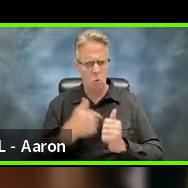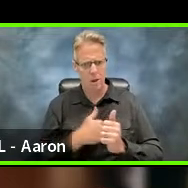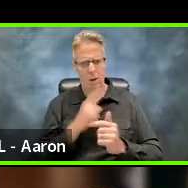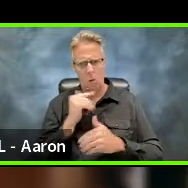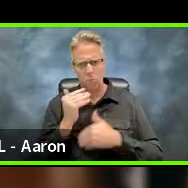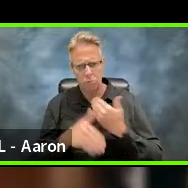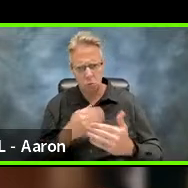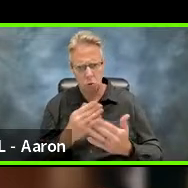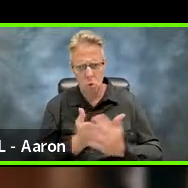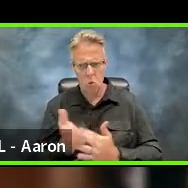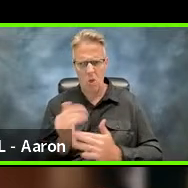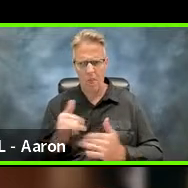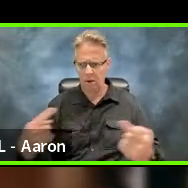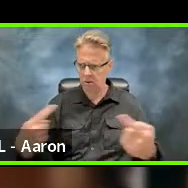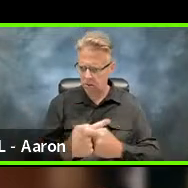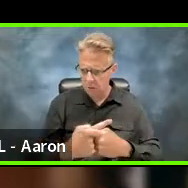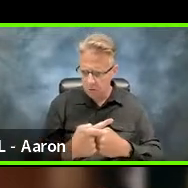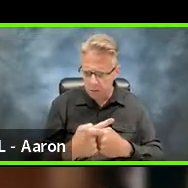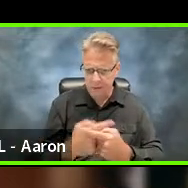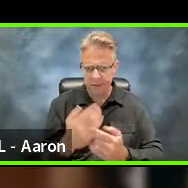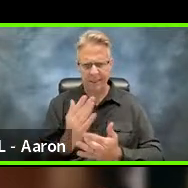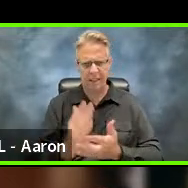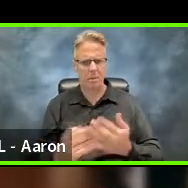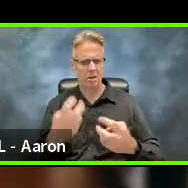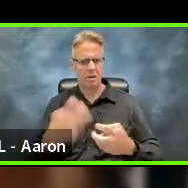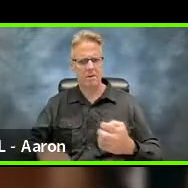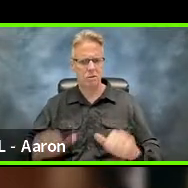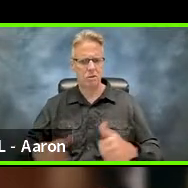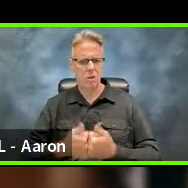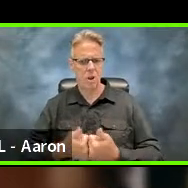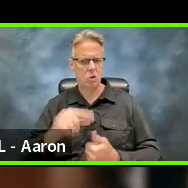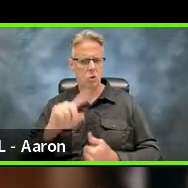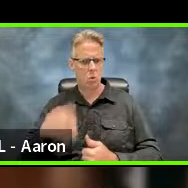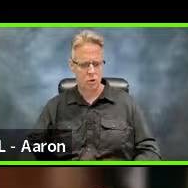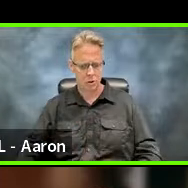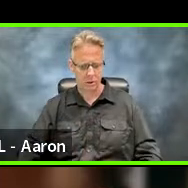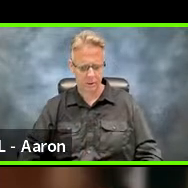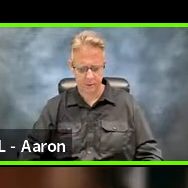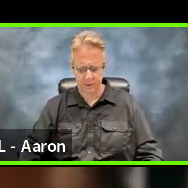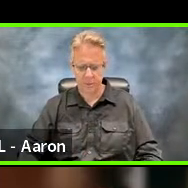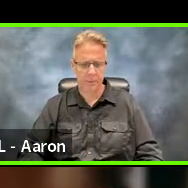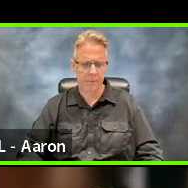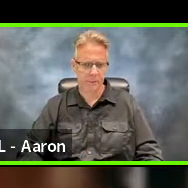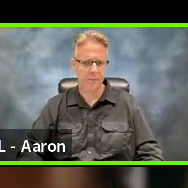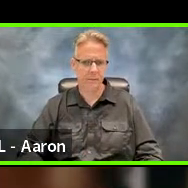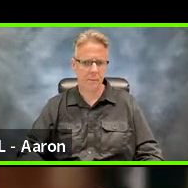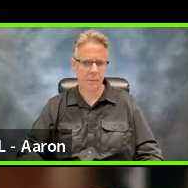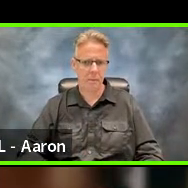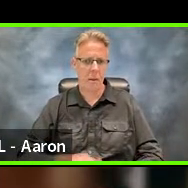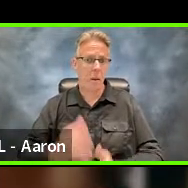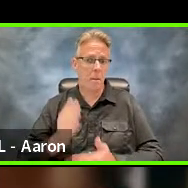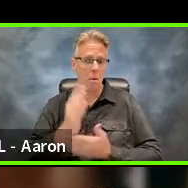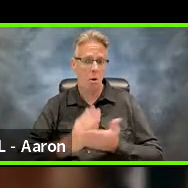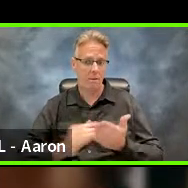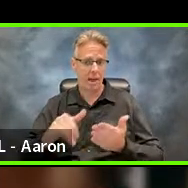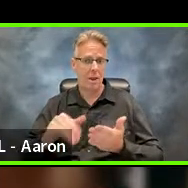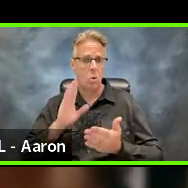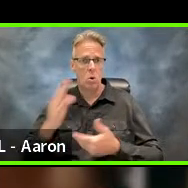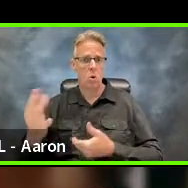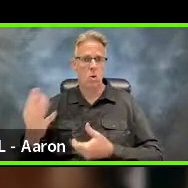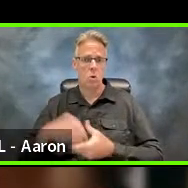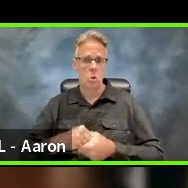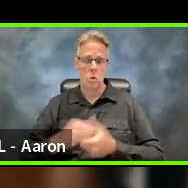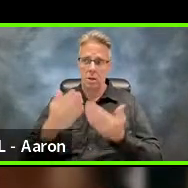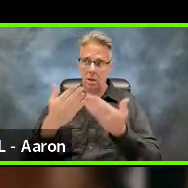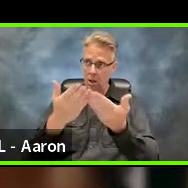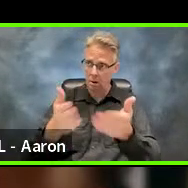those contradictory or those tough issues together. And I think part of that will be including the public and